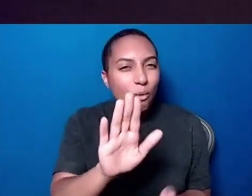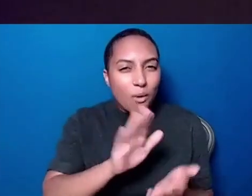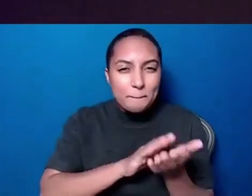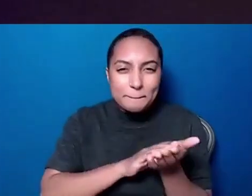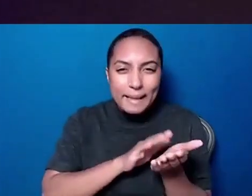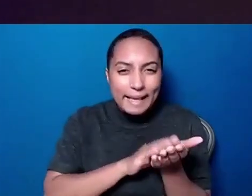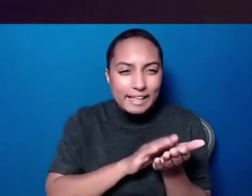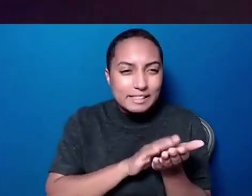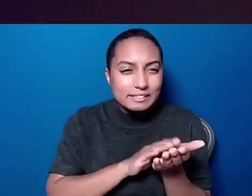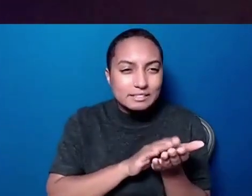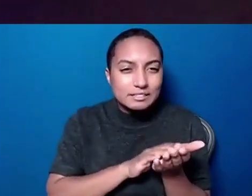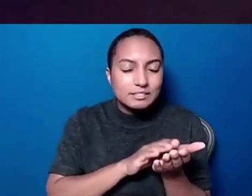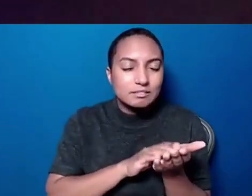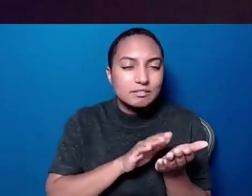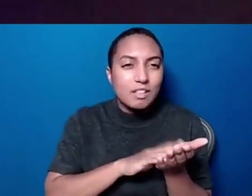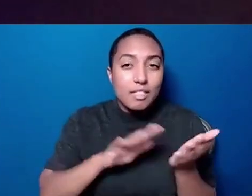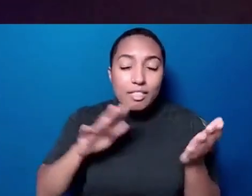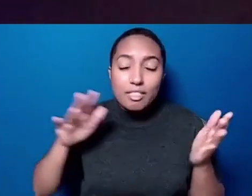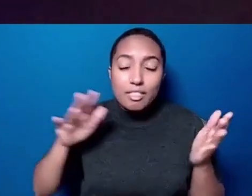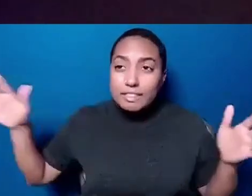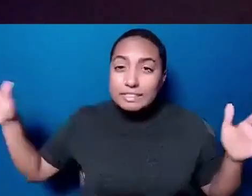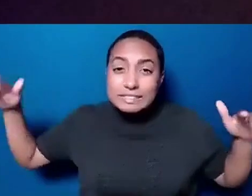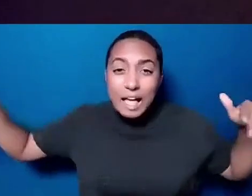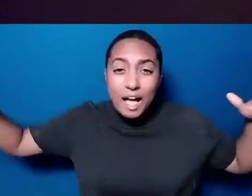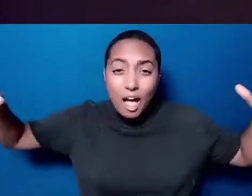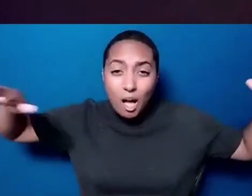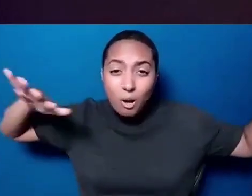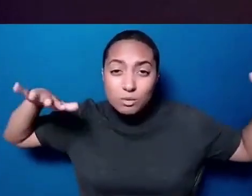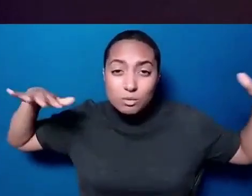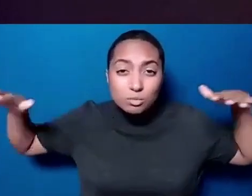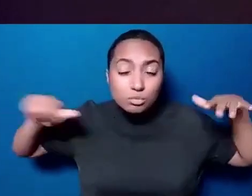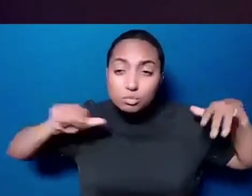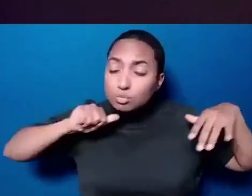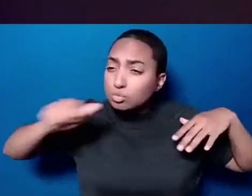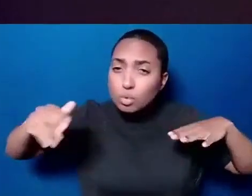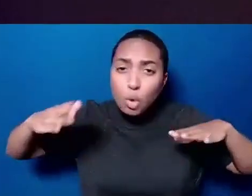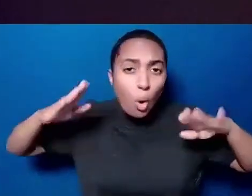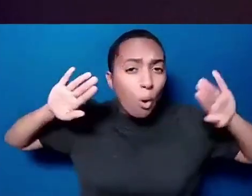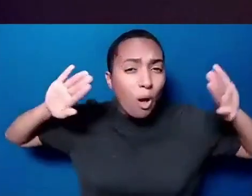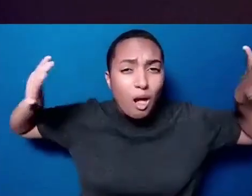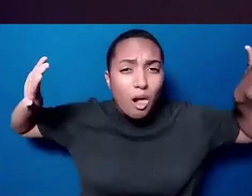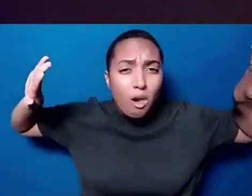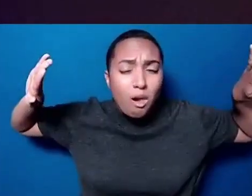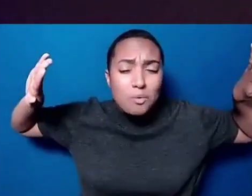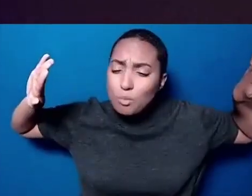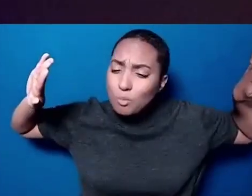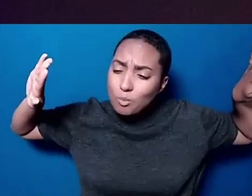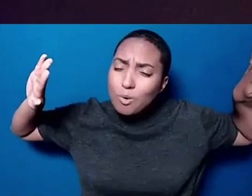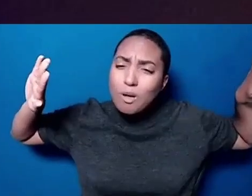the sounds of the moment, but do find your way to my voice.